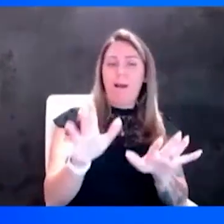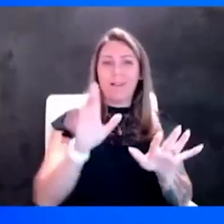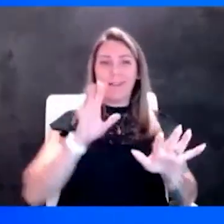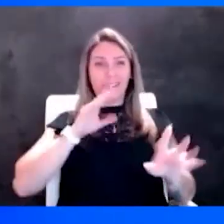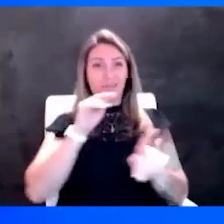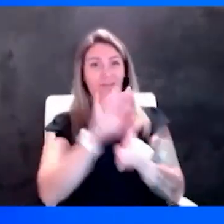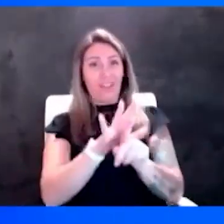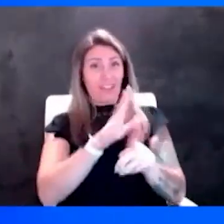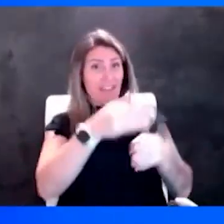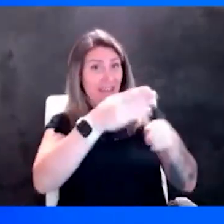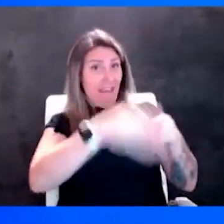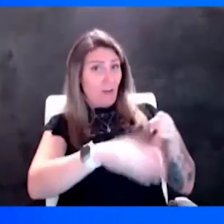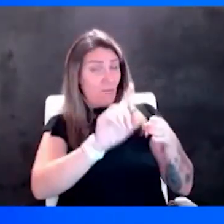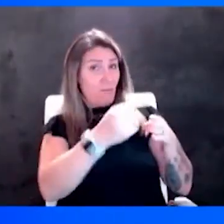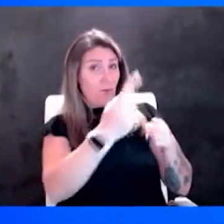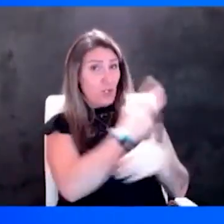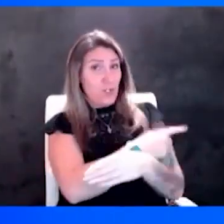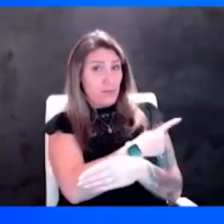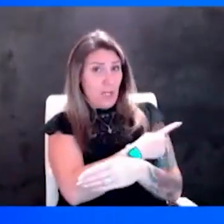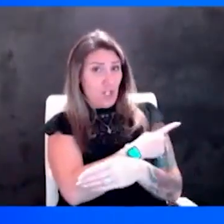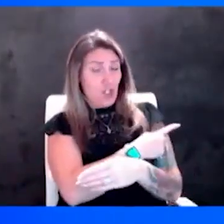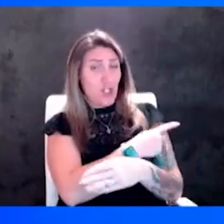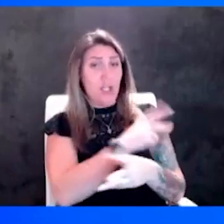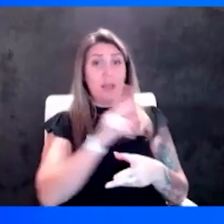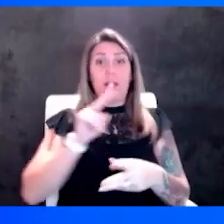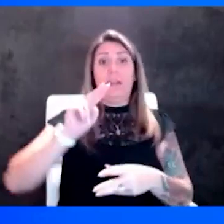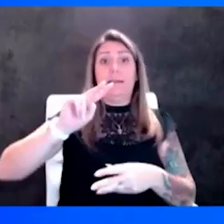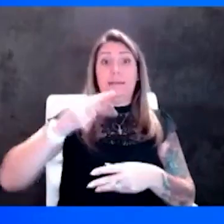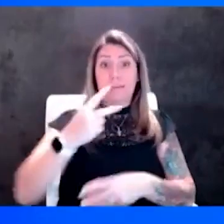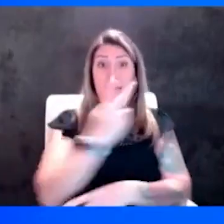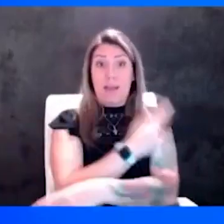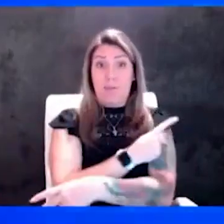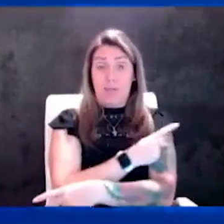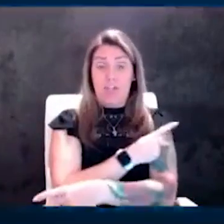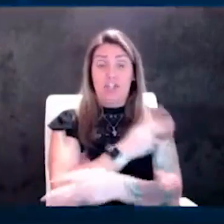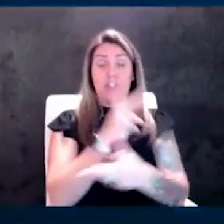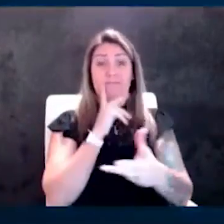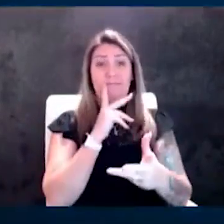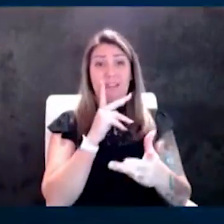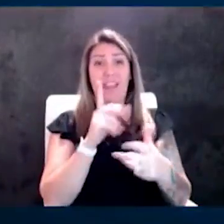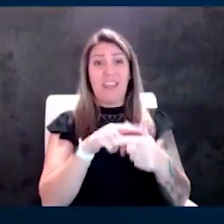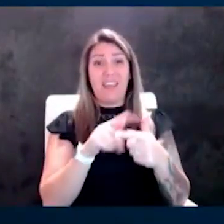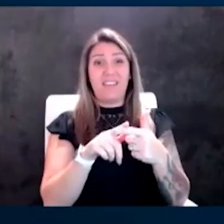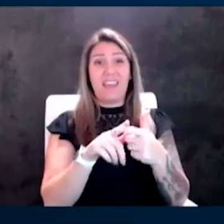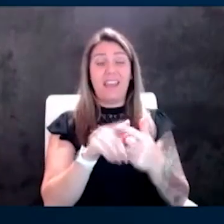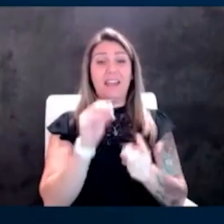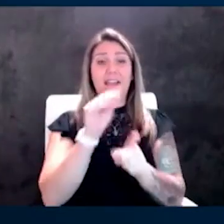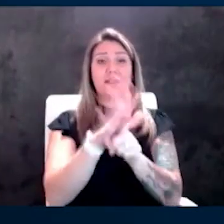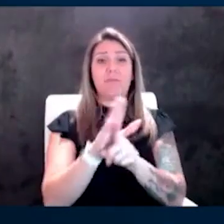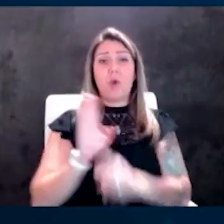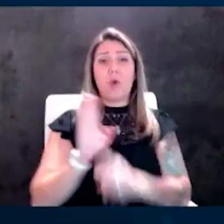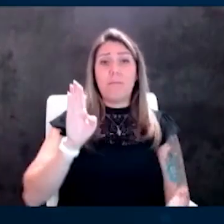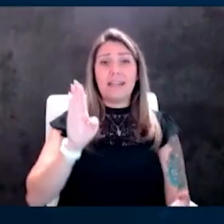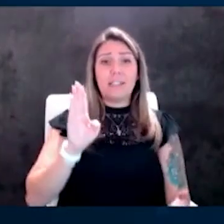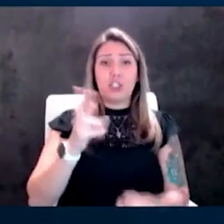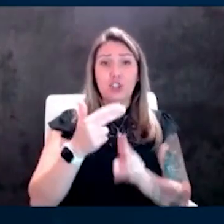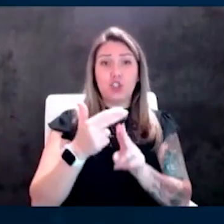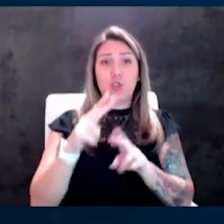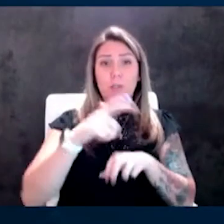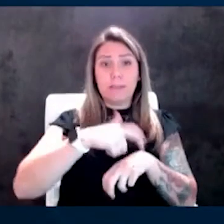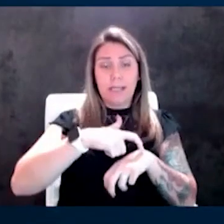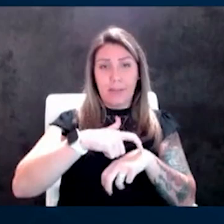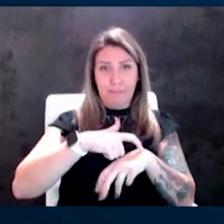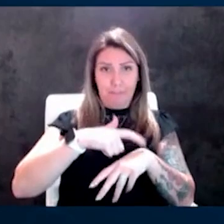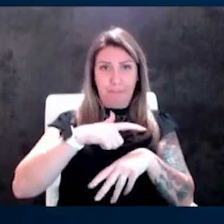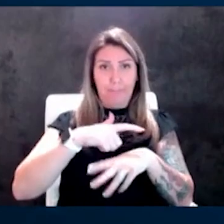first patient, the outcome of the second patient, but it also starts to expose bacteria to short courses of antibiotics. And